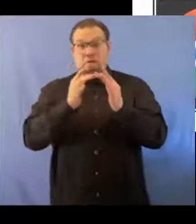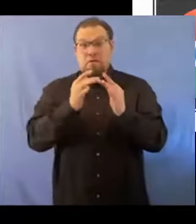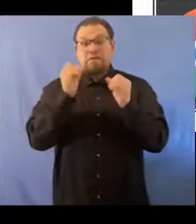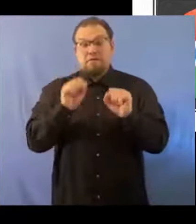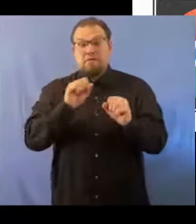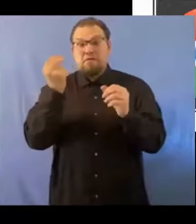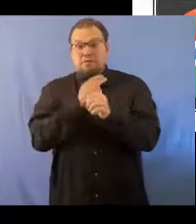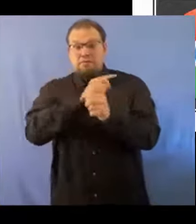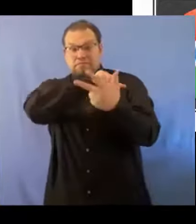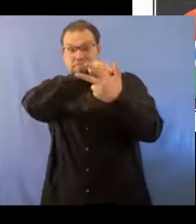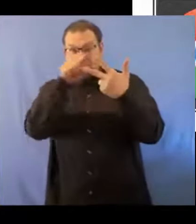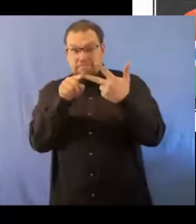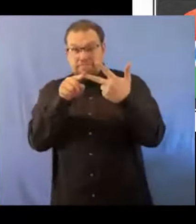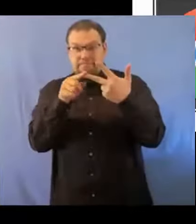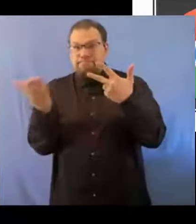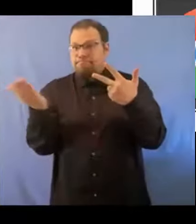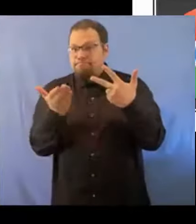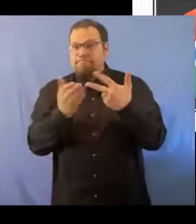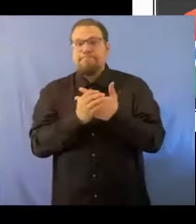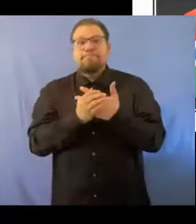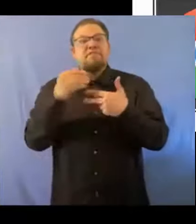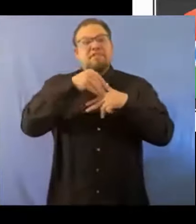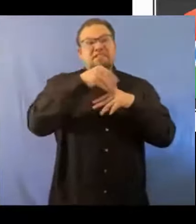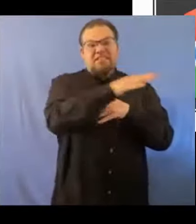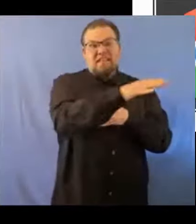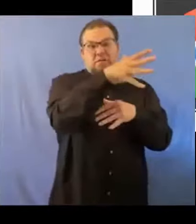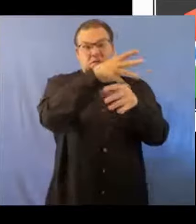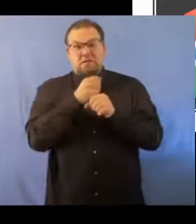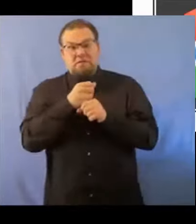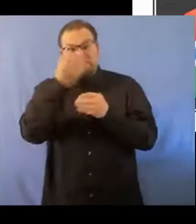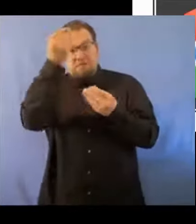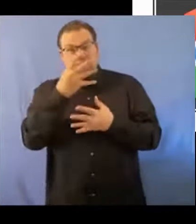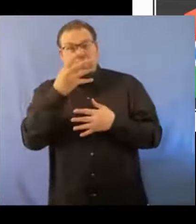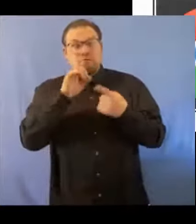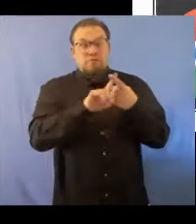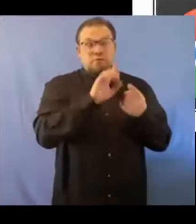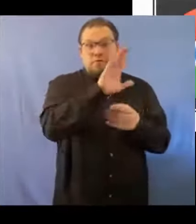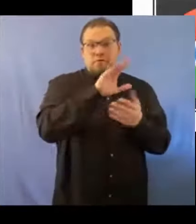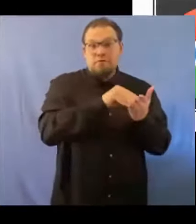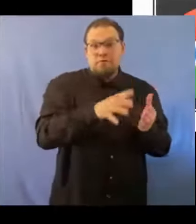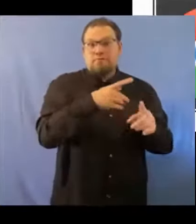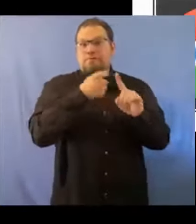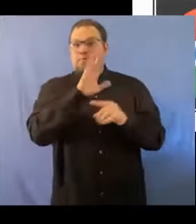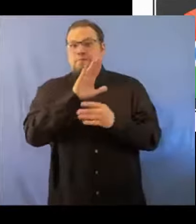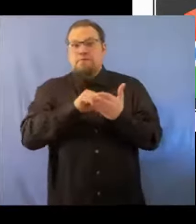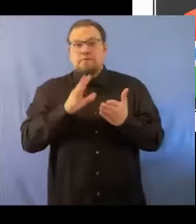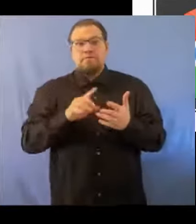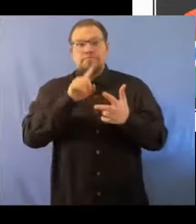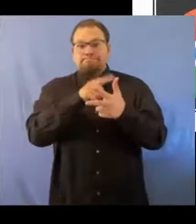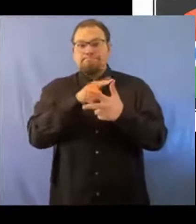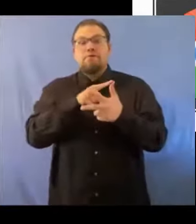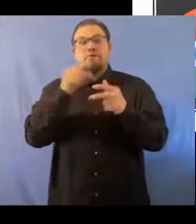use a combination of the following three platforms to send and receive information to or from your student: Google